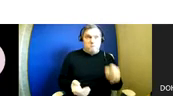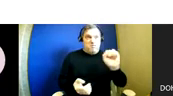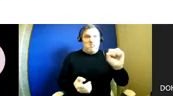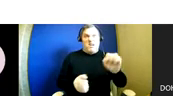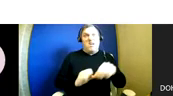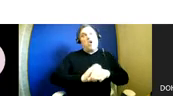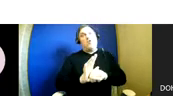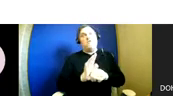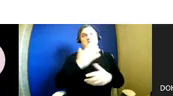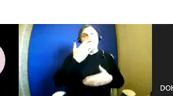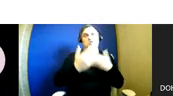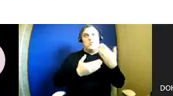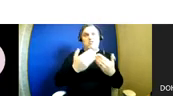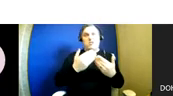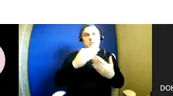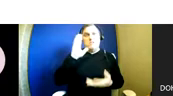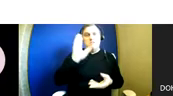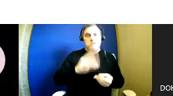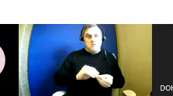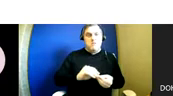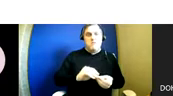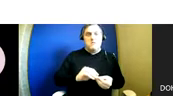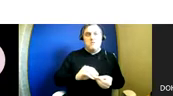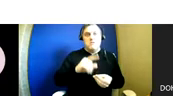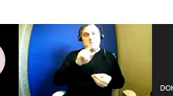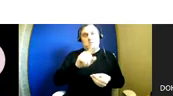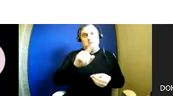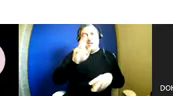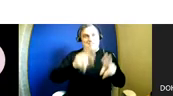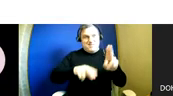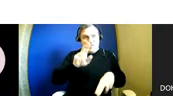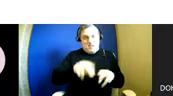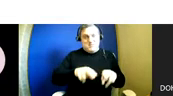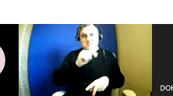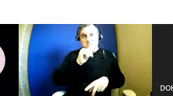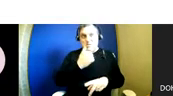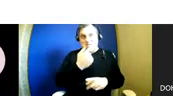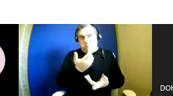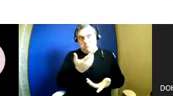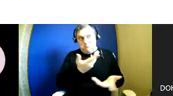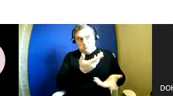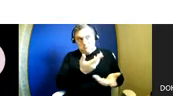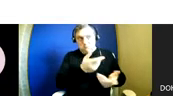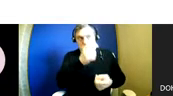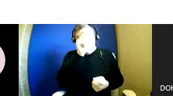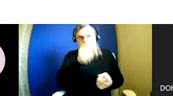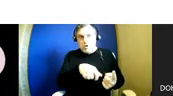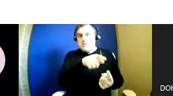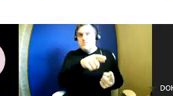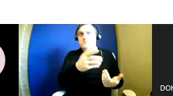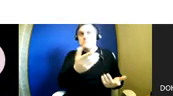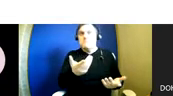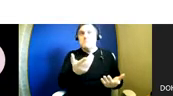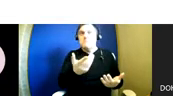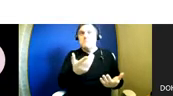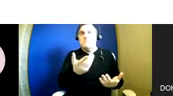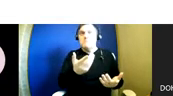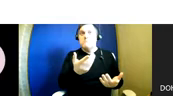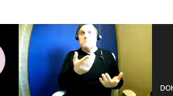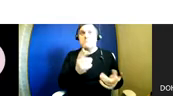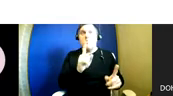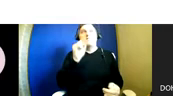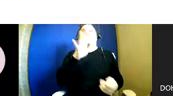story. We'll then, within that assessment clinic, speak to the person themselves and just hear in their own words what's the most